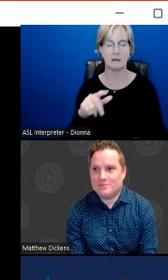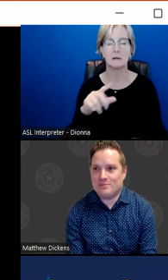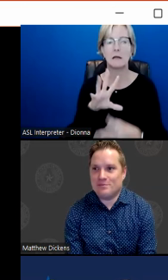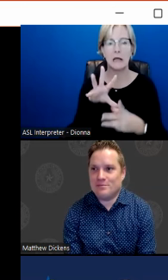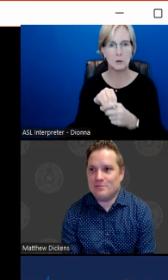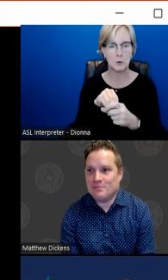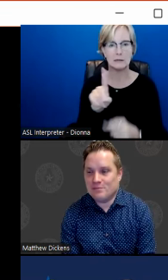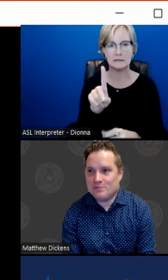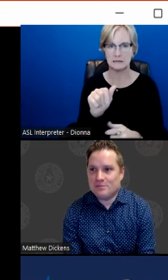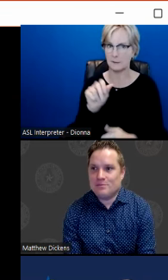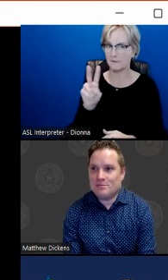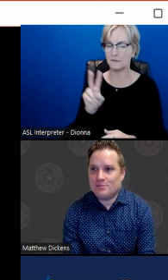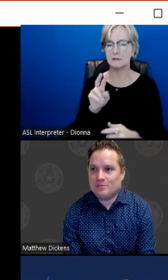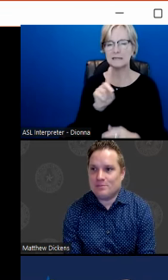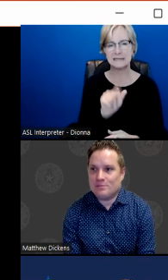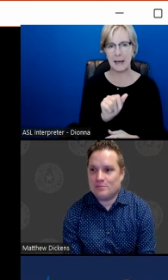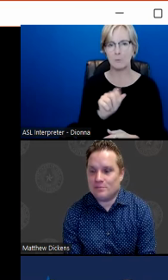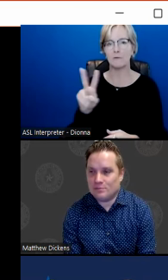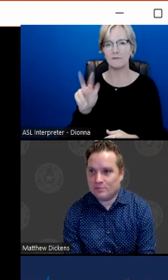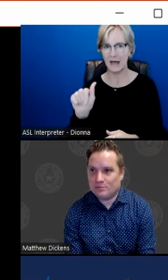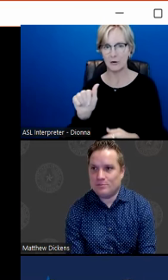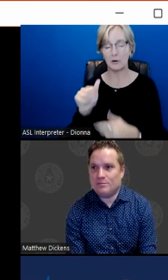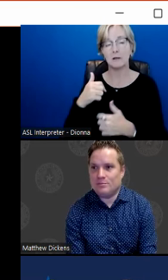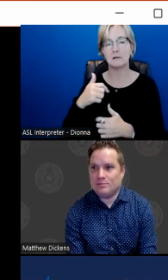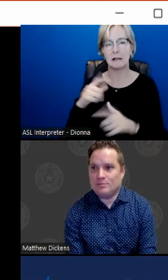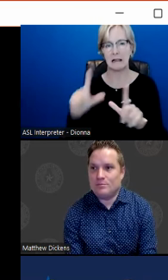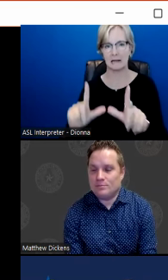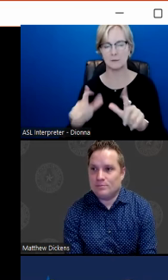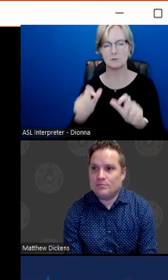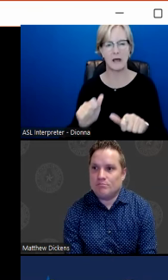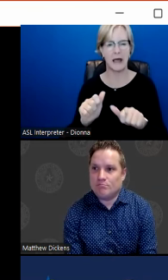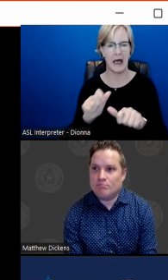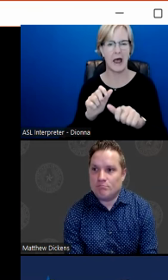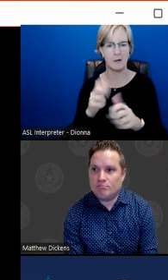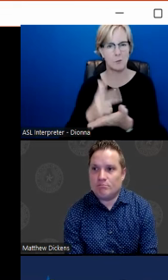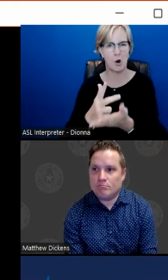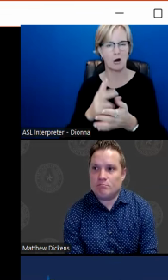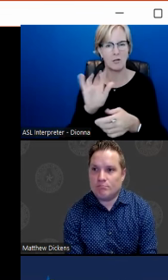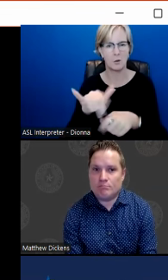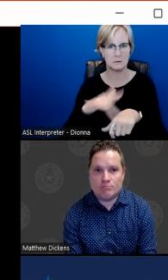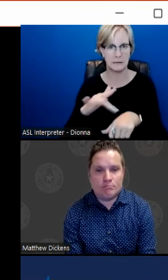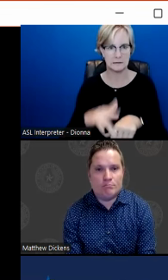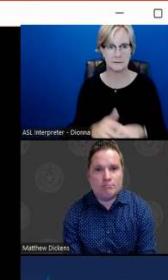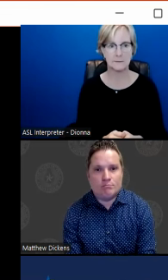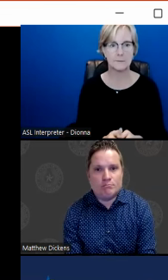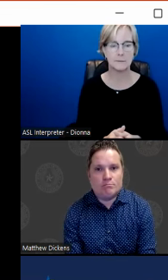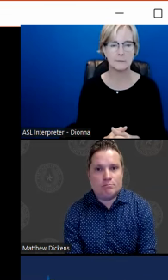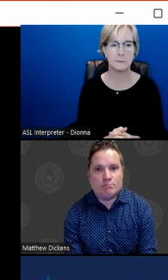including disabled veteran license plates, to be authorized to park in a designated parking space.